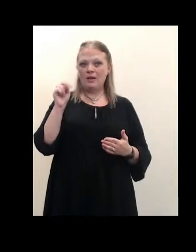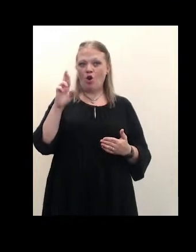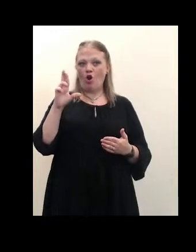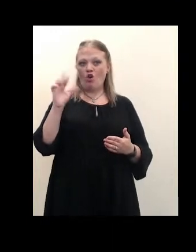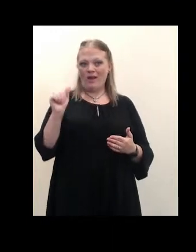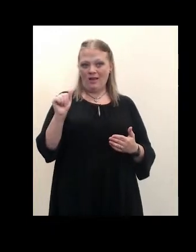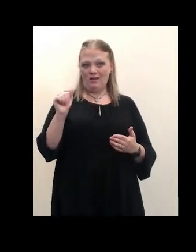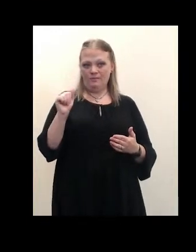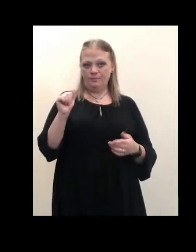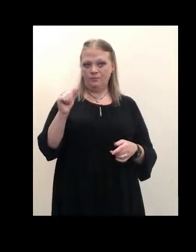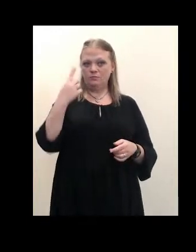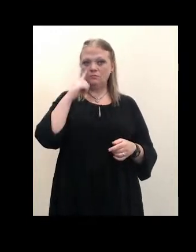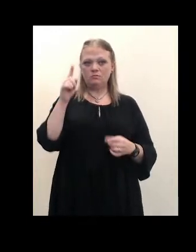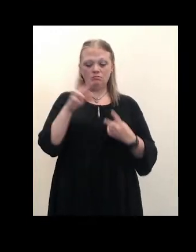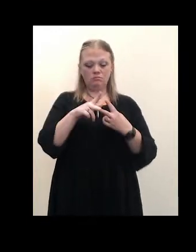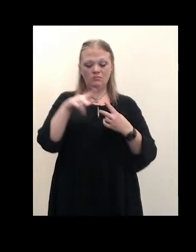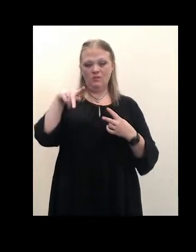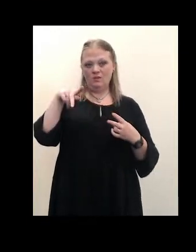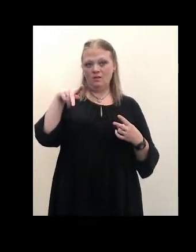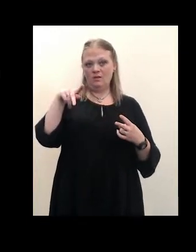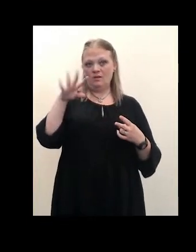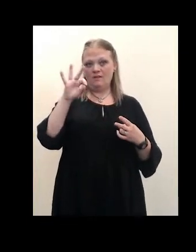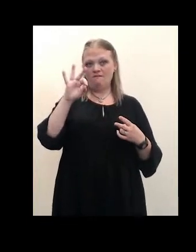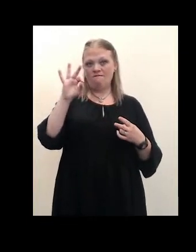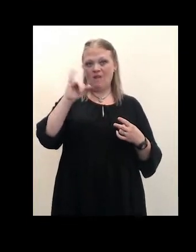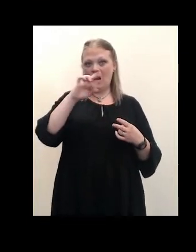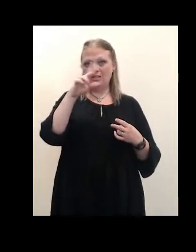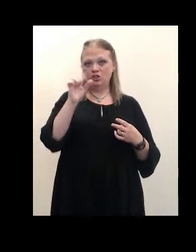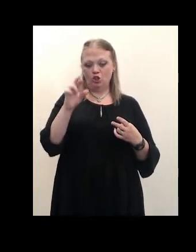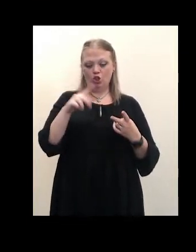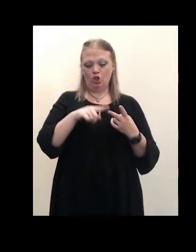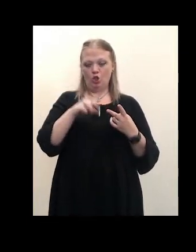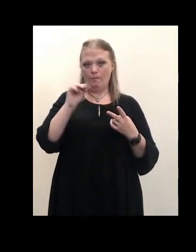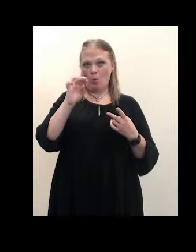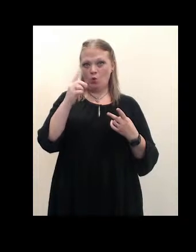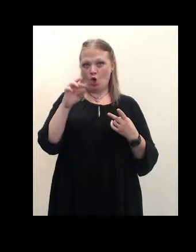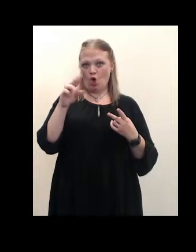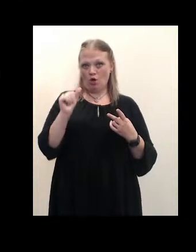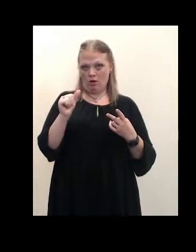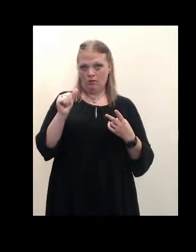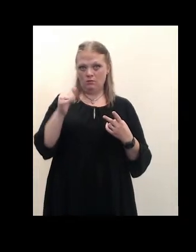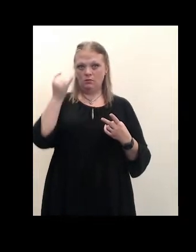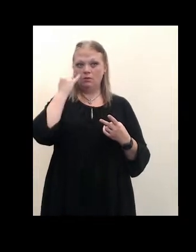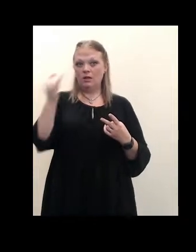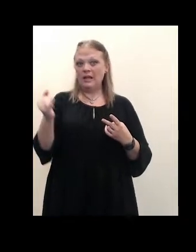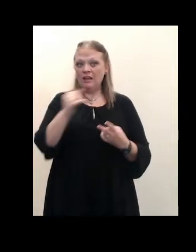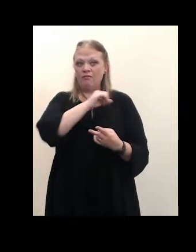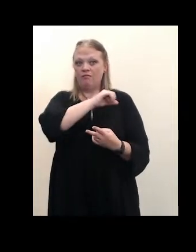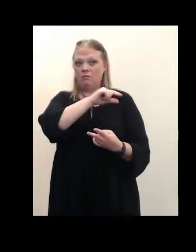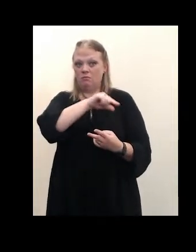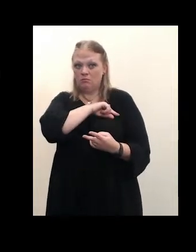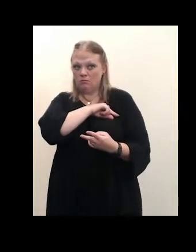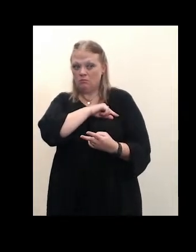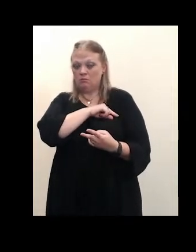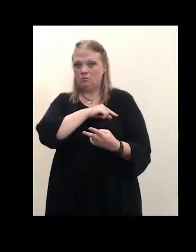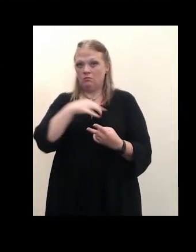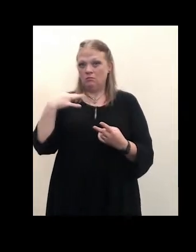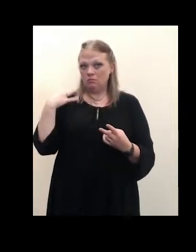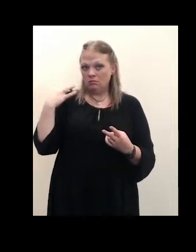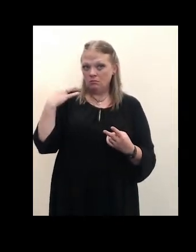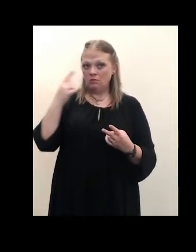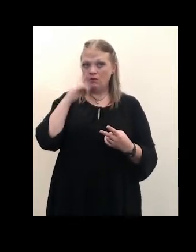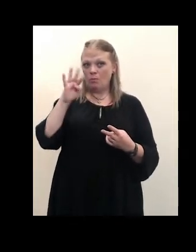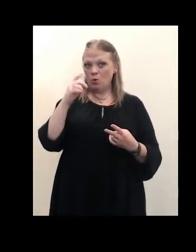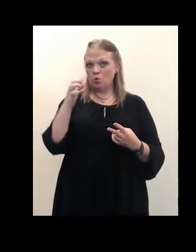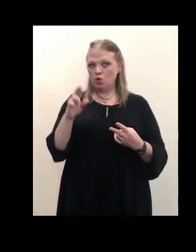who received either the Pfizer or Moderna, the recommendation for people who are eligible to receive a booster dose 6